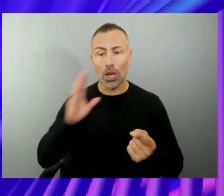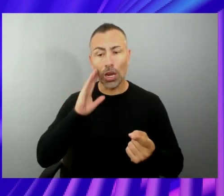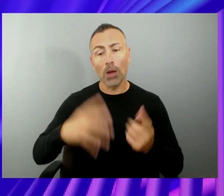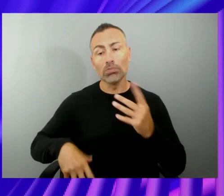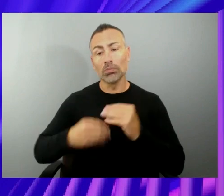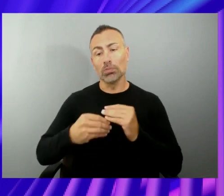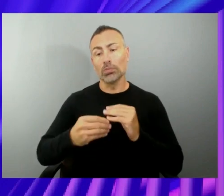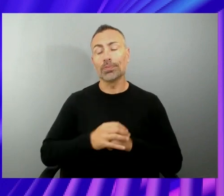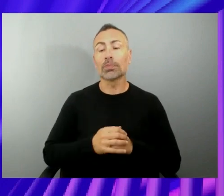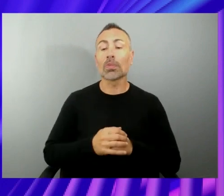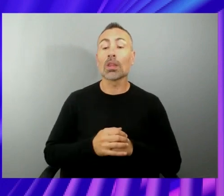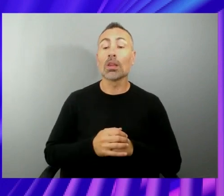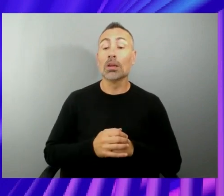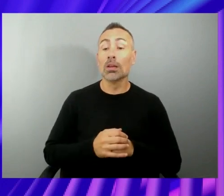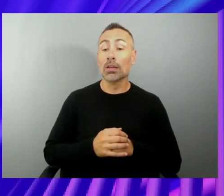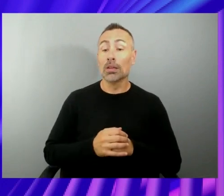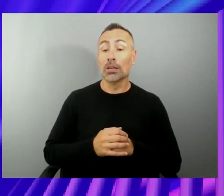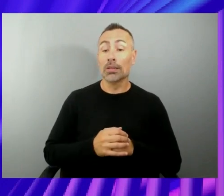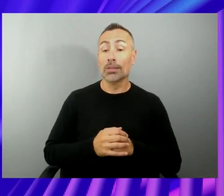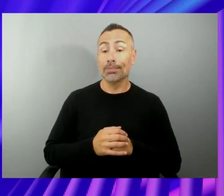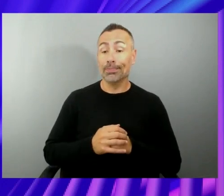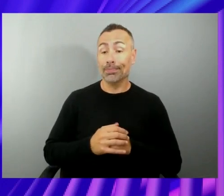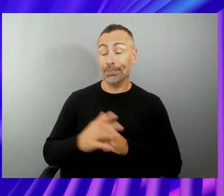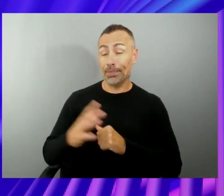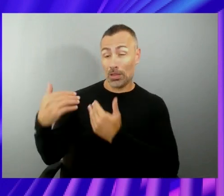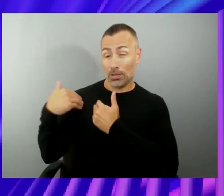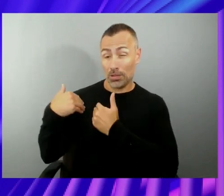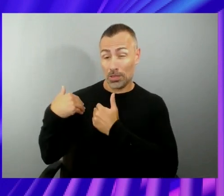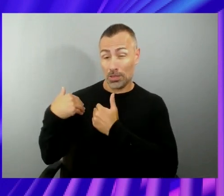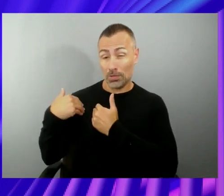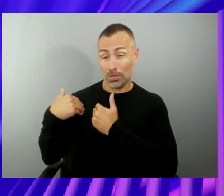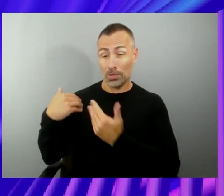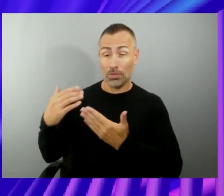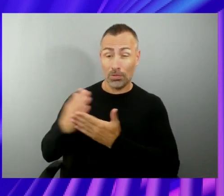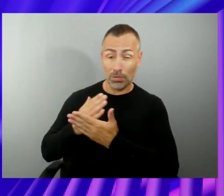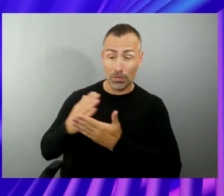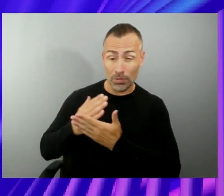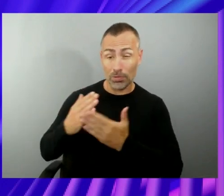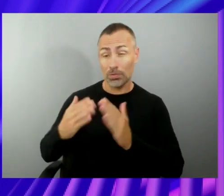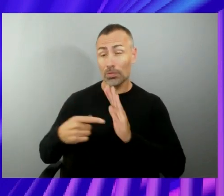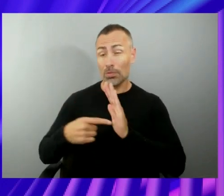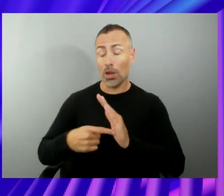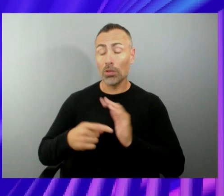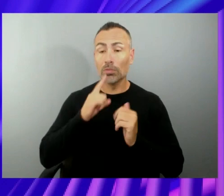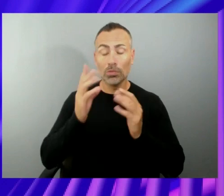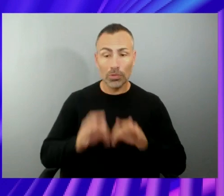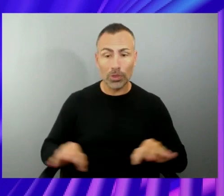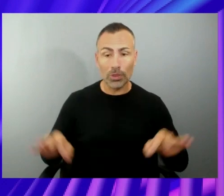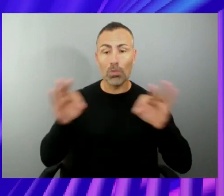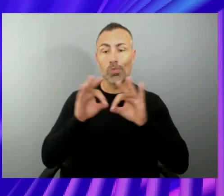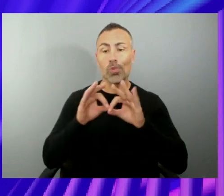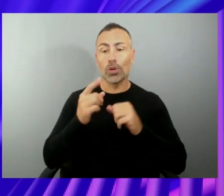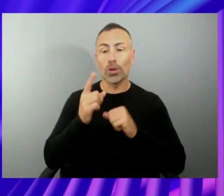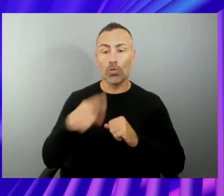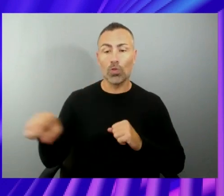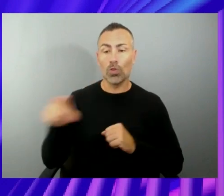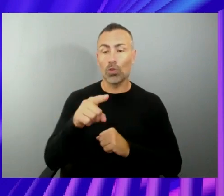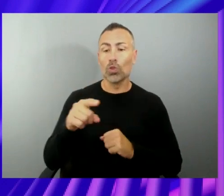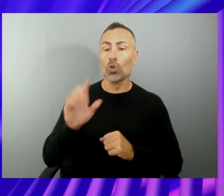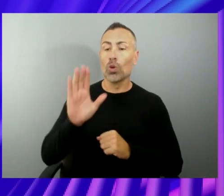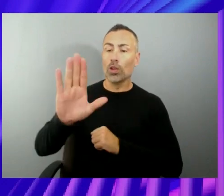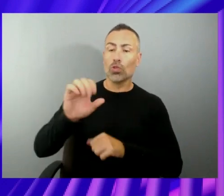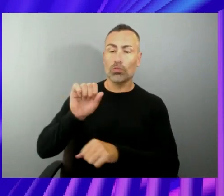shared responsibility model is a key element for you and your workload, and